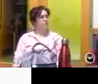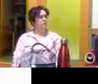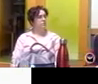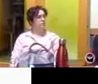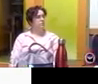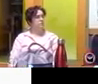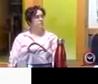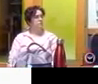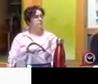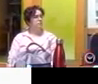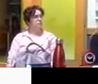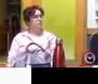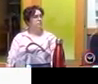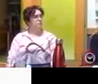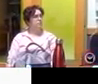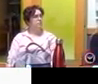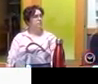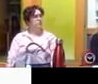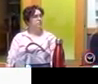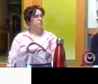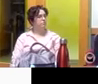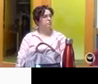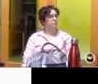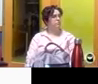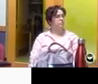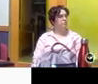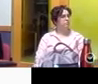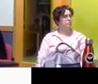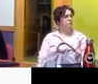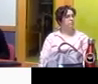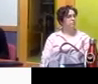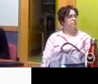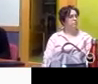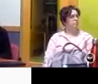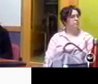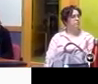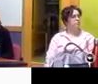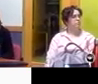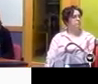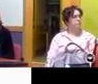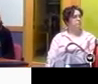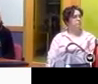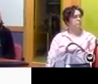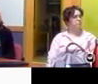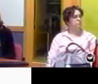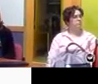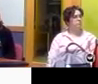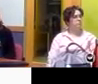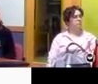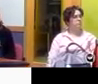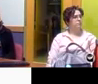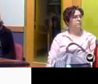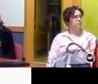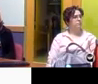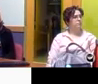because these numbers aren't available to us publicly, that it is just so common. And I really like the thought